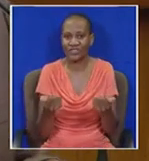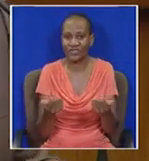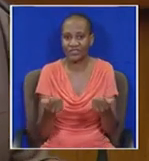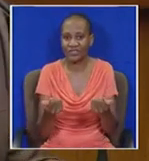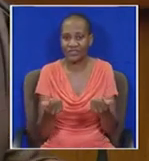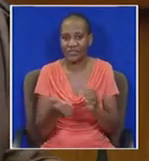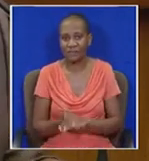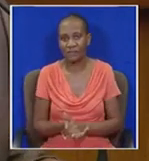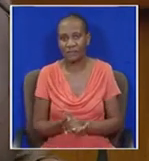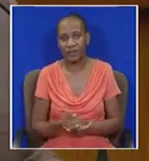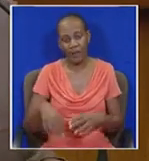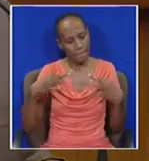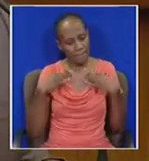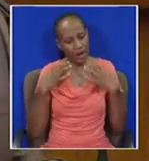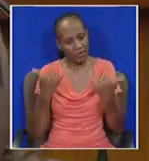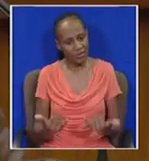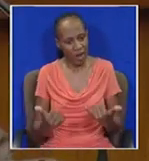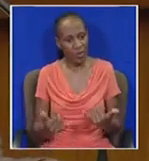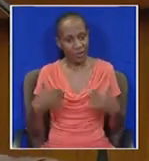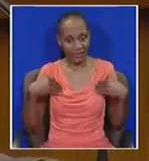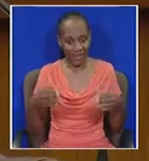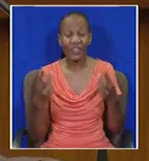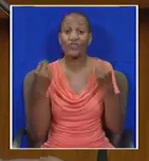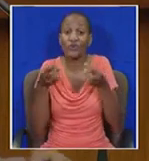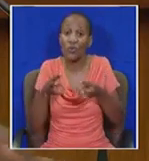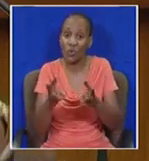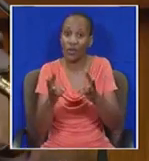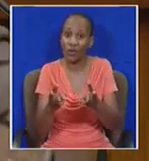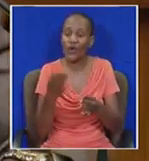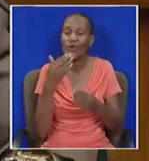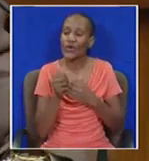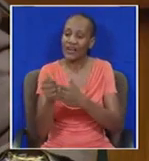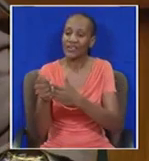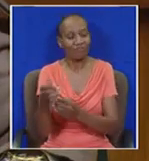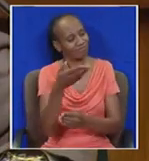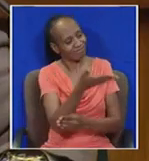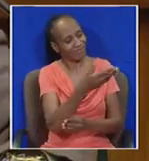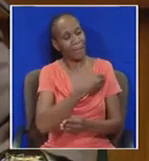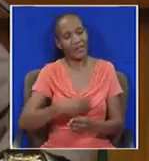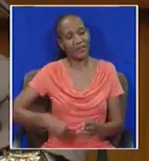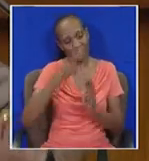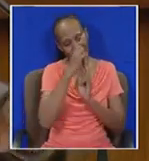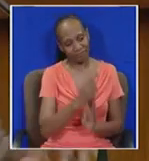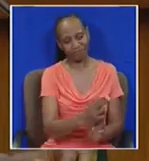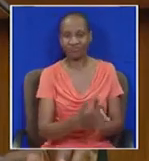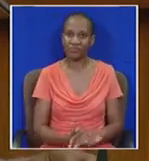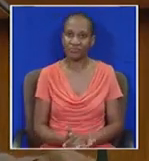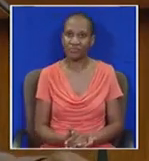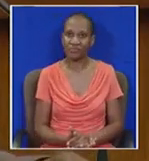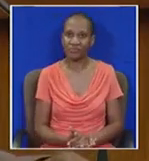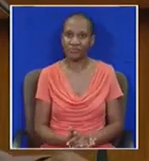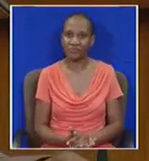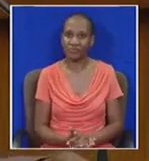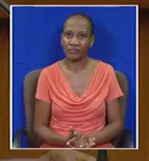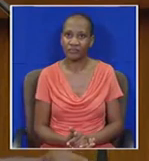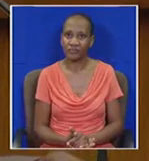We are proud that as we undertake this journey, we are led by you, Honorable President, who friends and